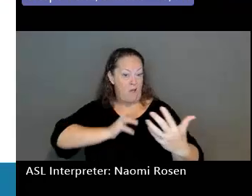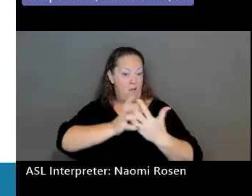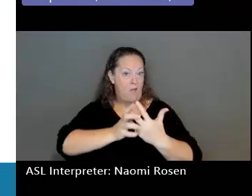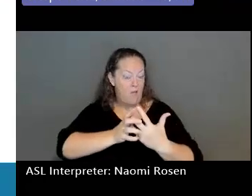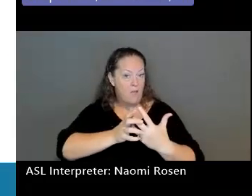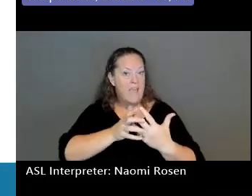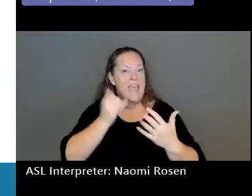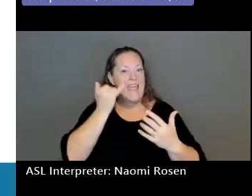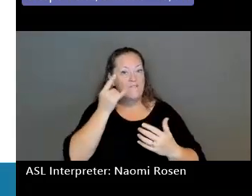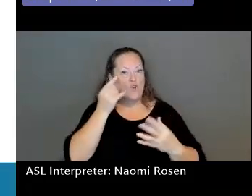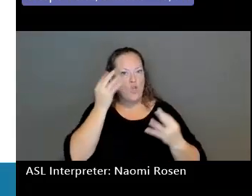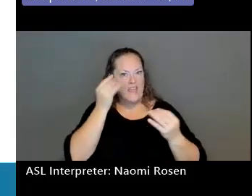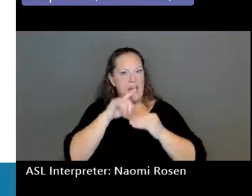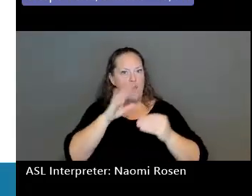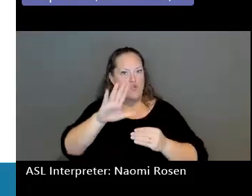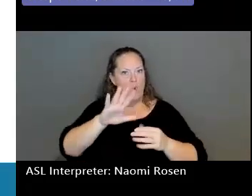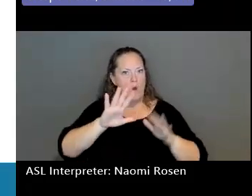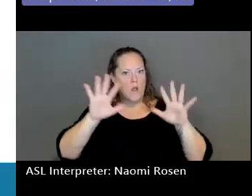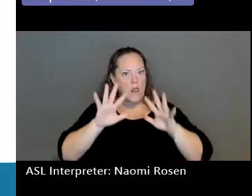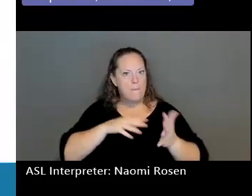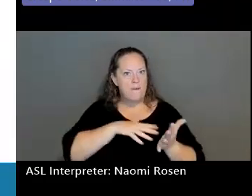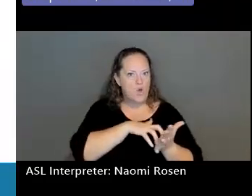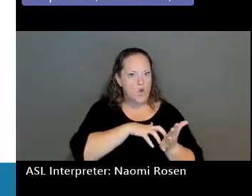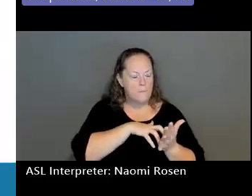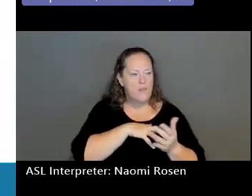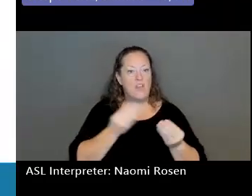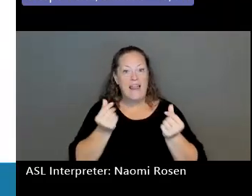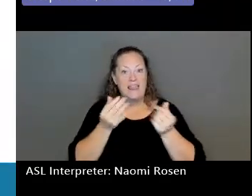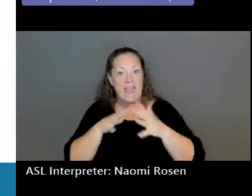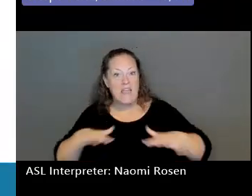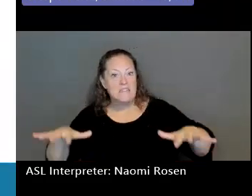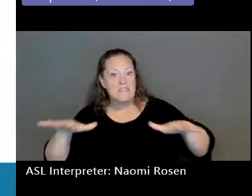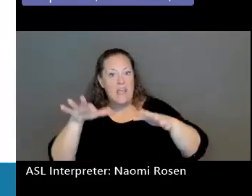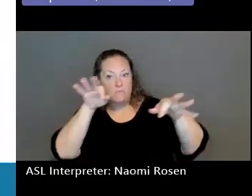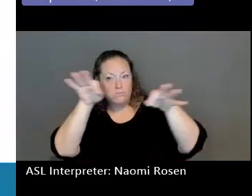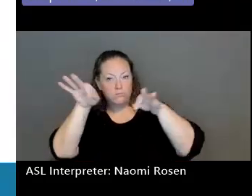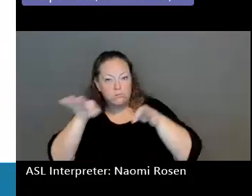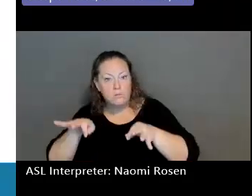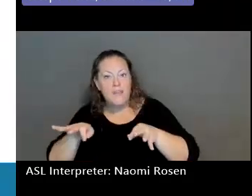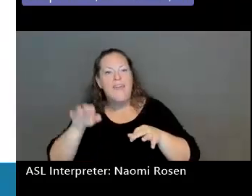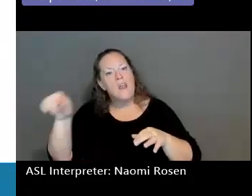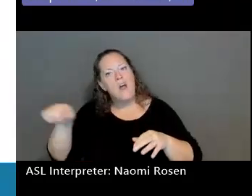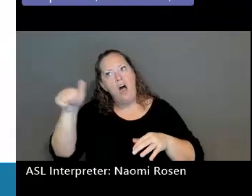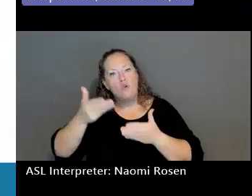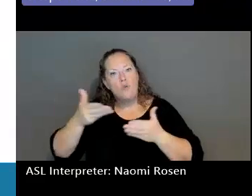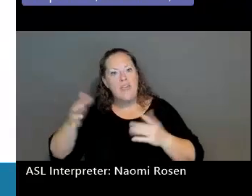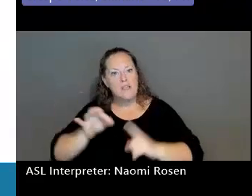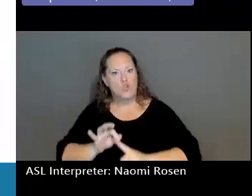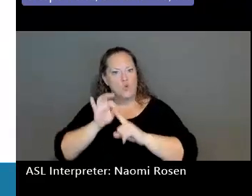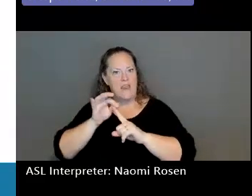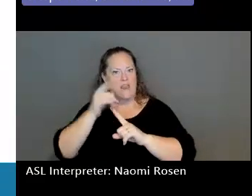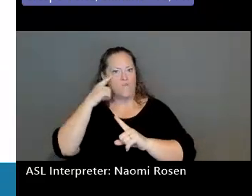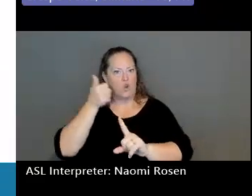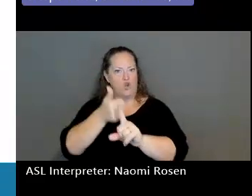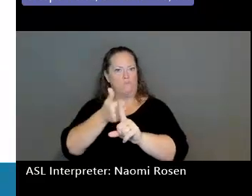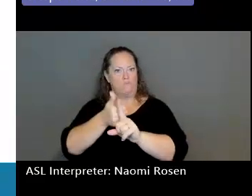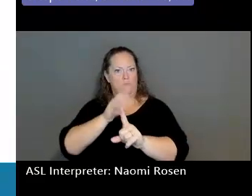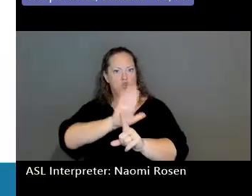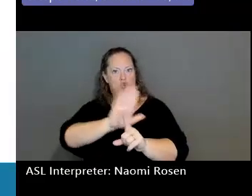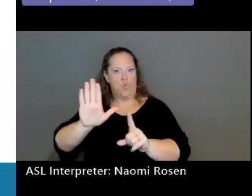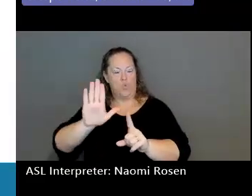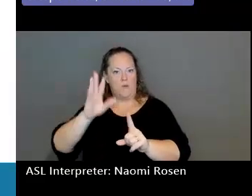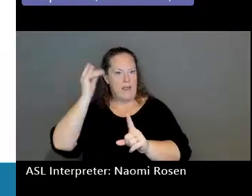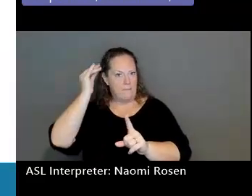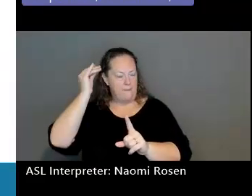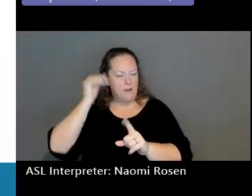climate vulnerabilities, the landscape, and other things in mind. And the steps begins with defining the goal